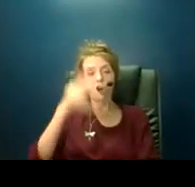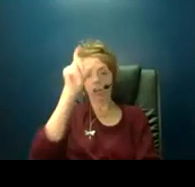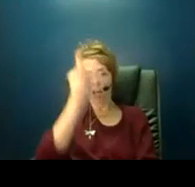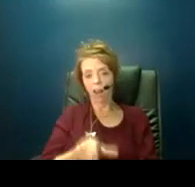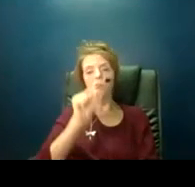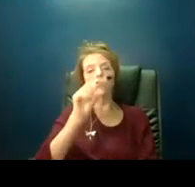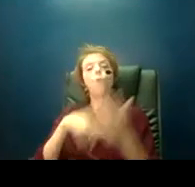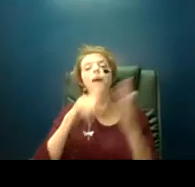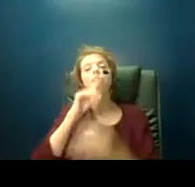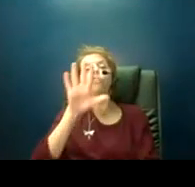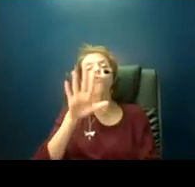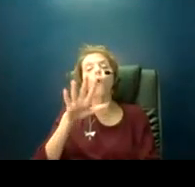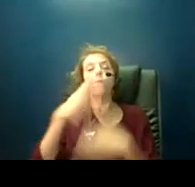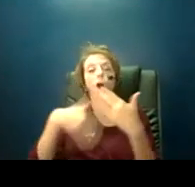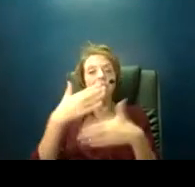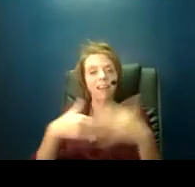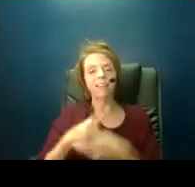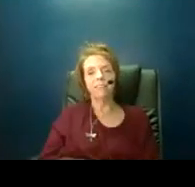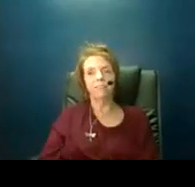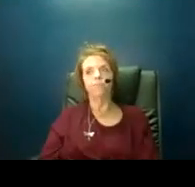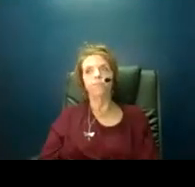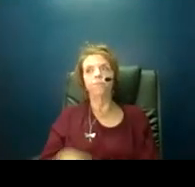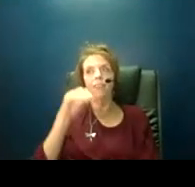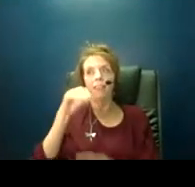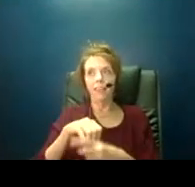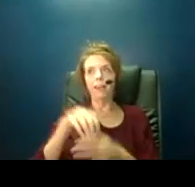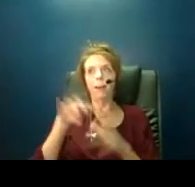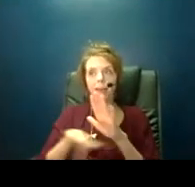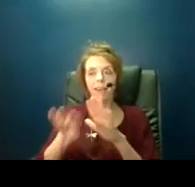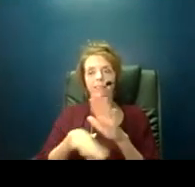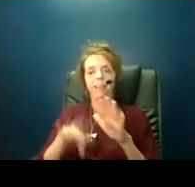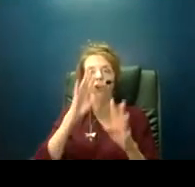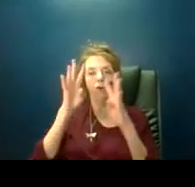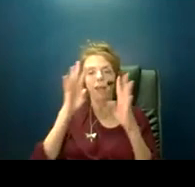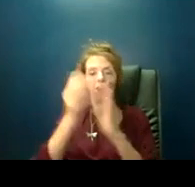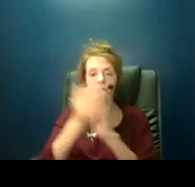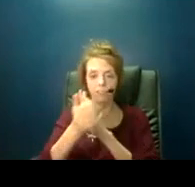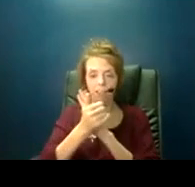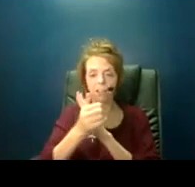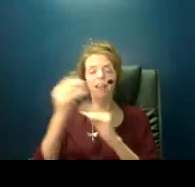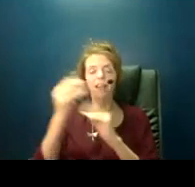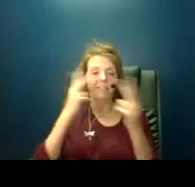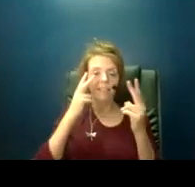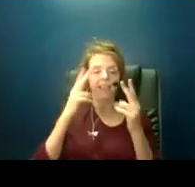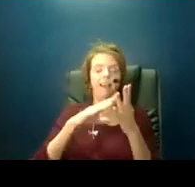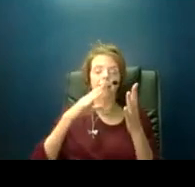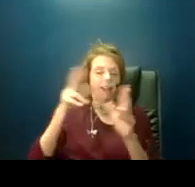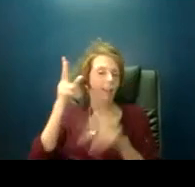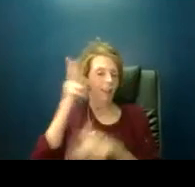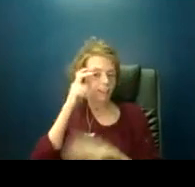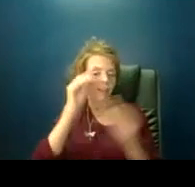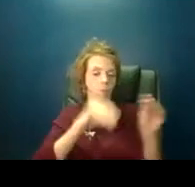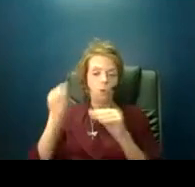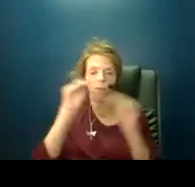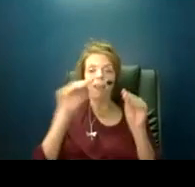your process in the basic creative skills? So seeing, listening, or moving. What do you